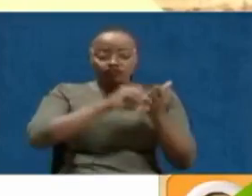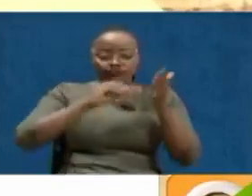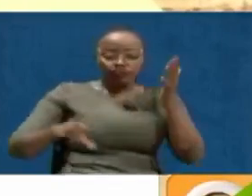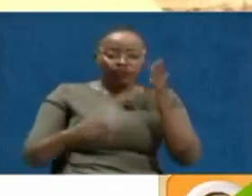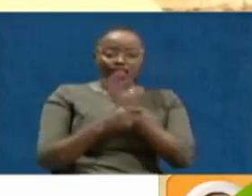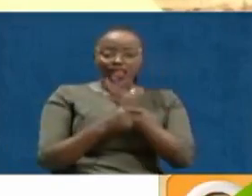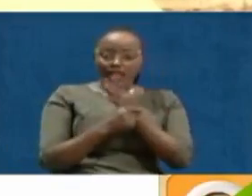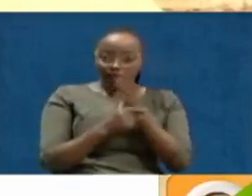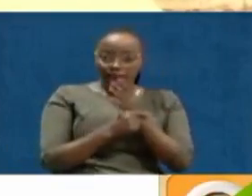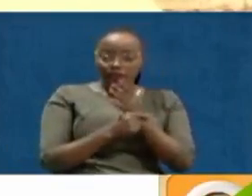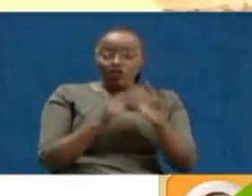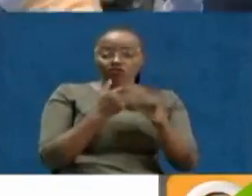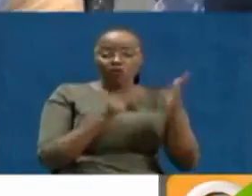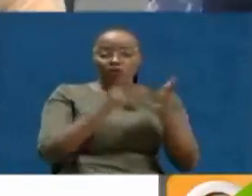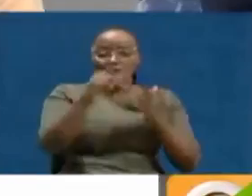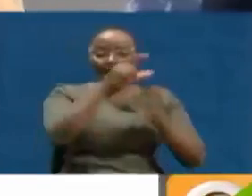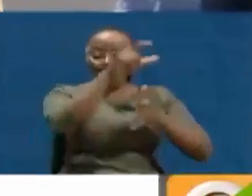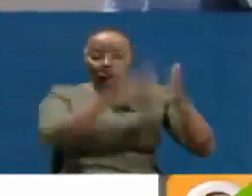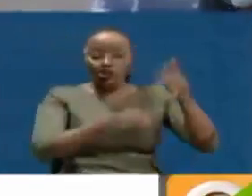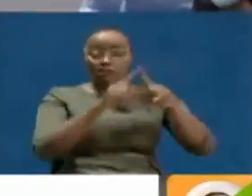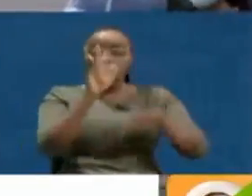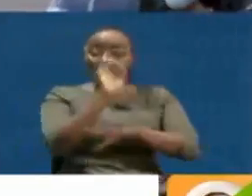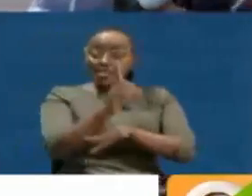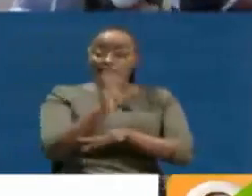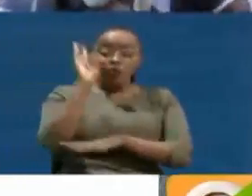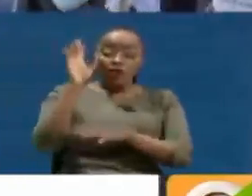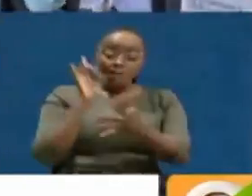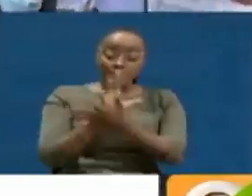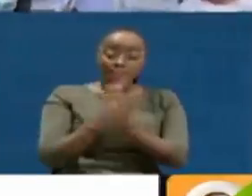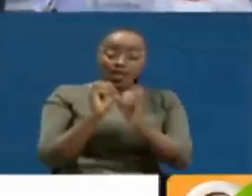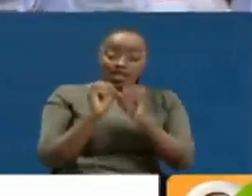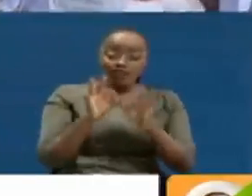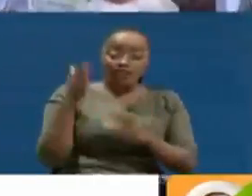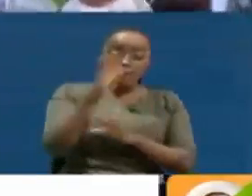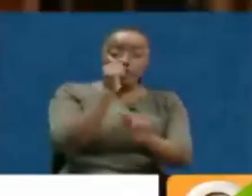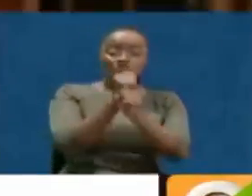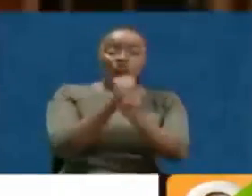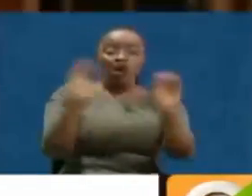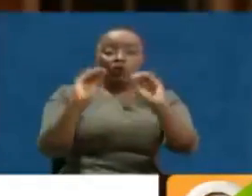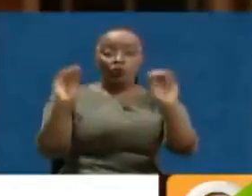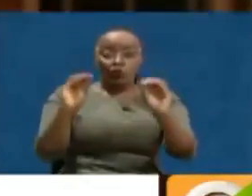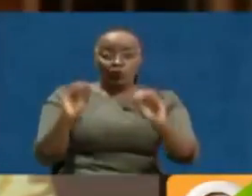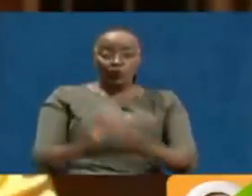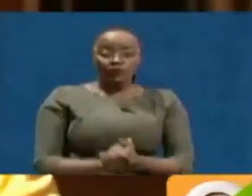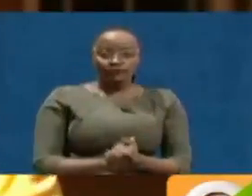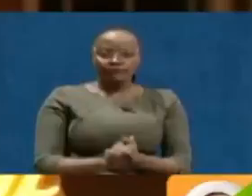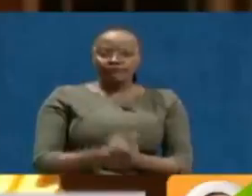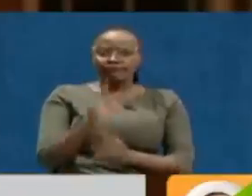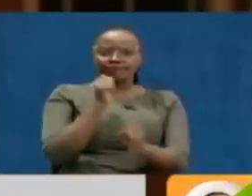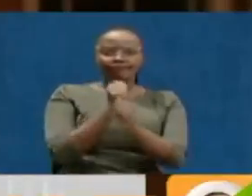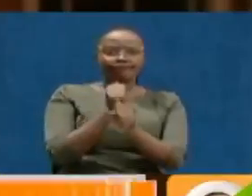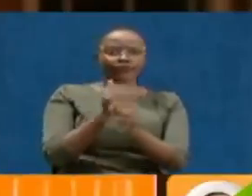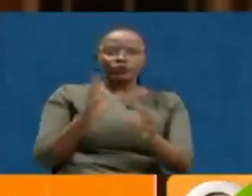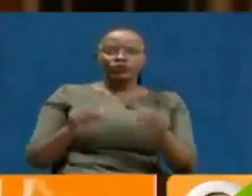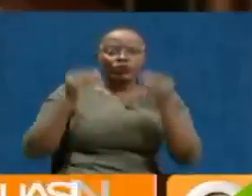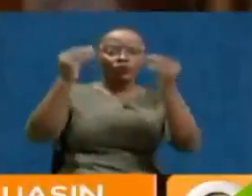striking medics off the payroll, but has also threatened to sack them if they do not resume work immediately. Those staff that do not want